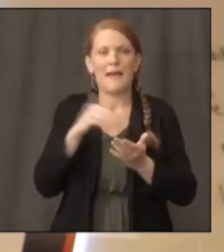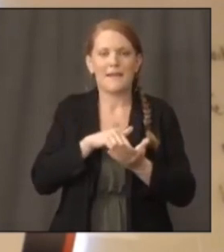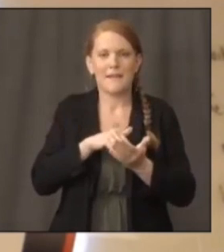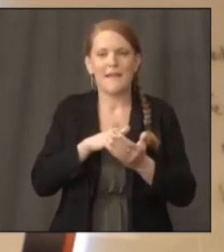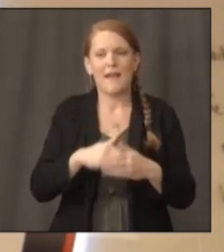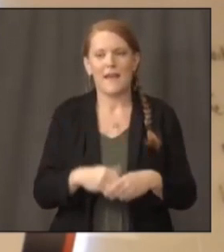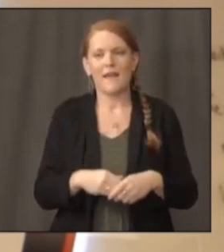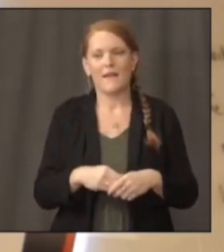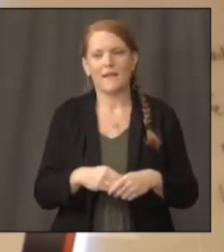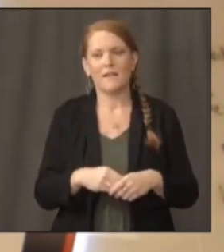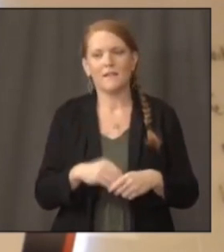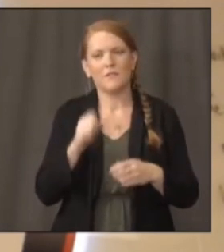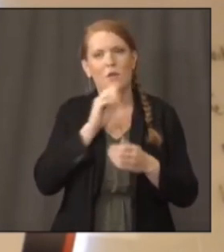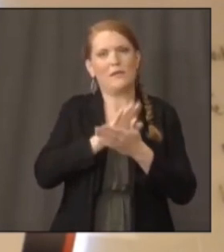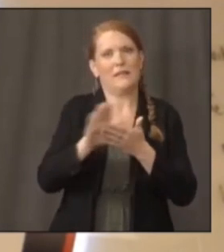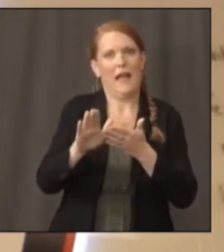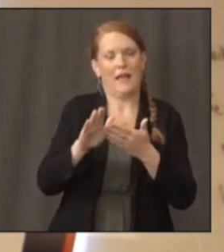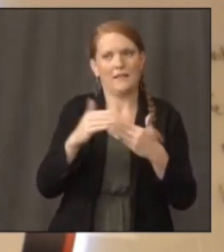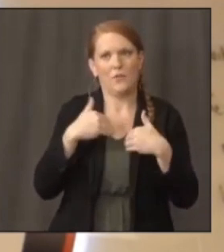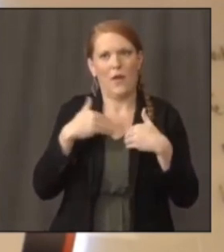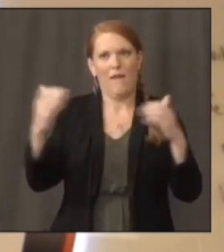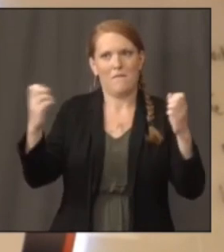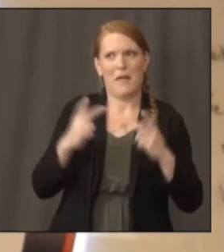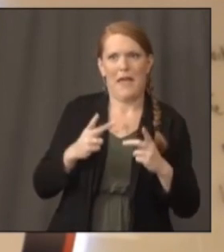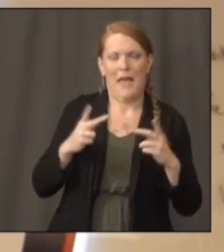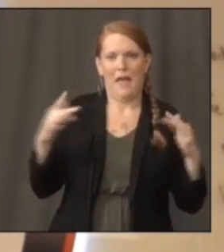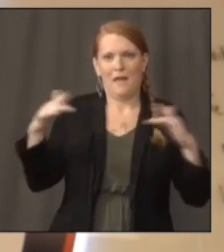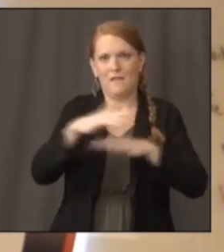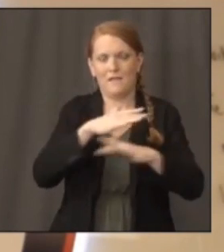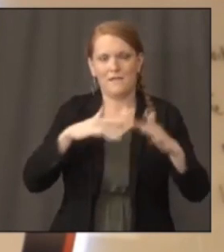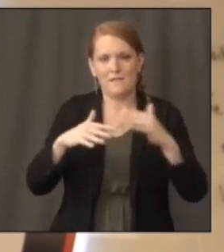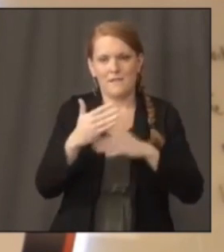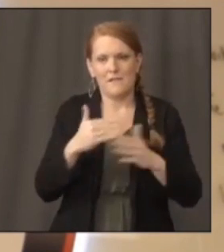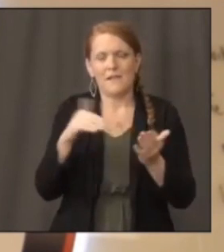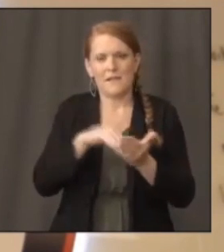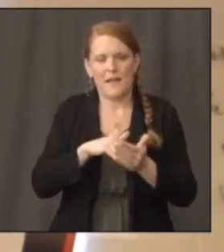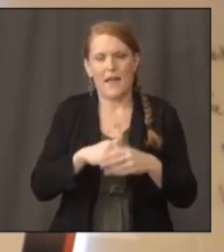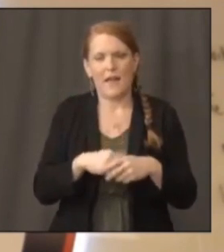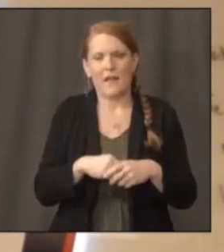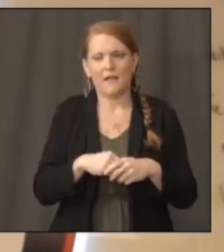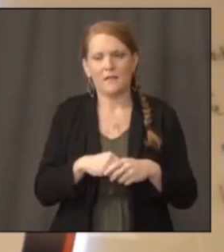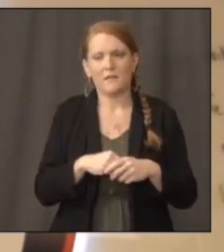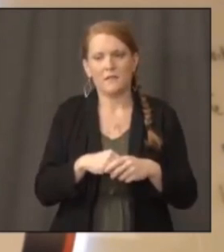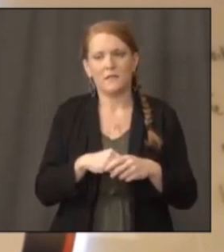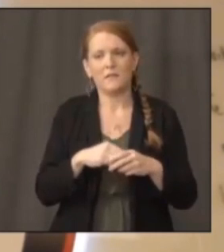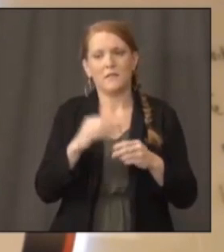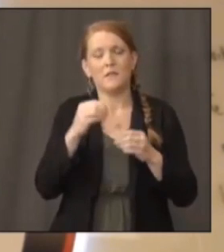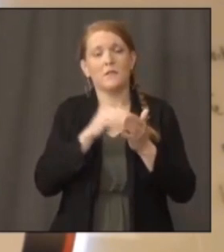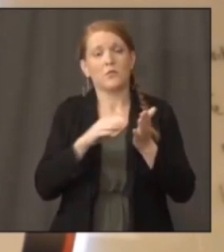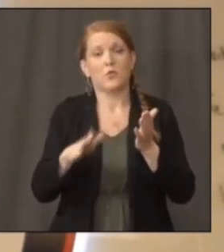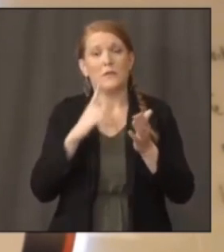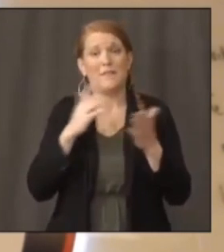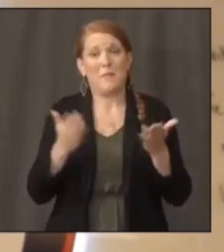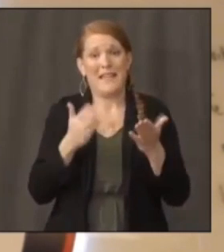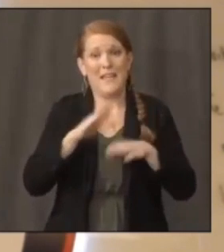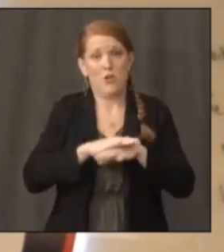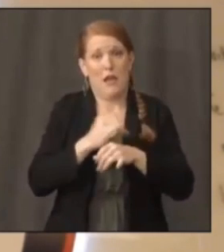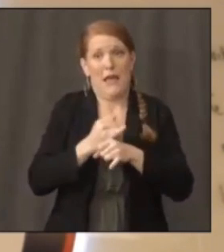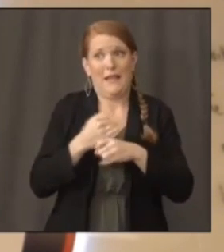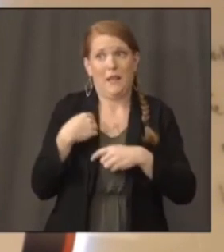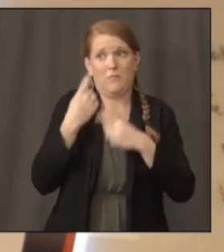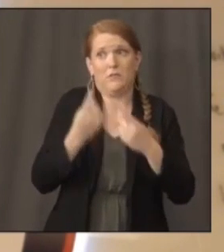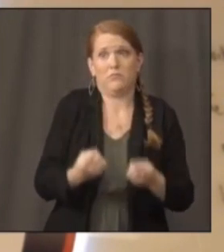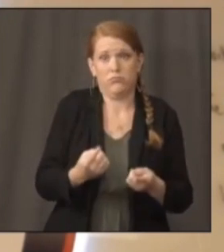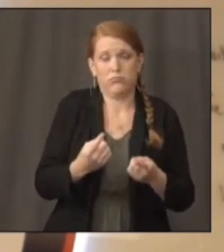have been, and it's great to have the students back. Students have been on campus for weeks now, and the classes